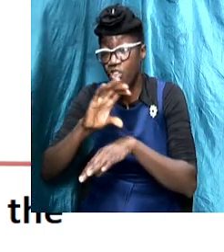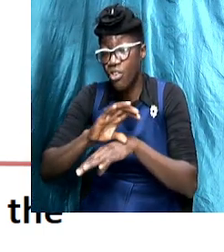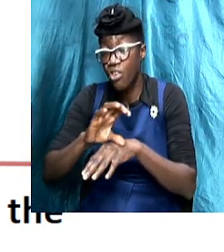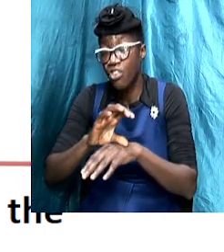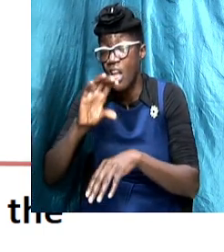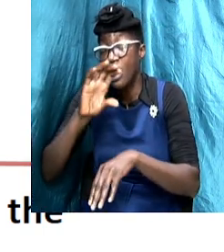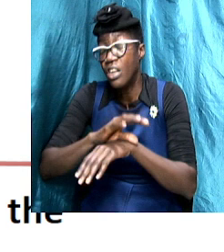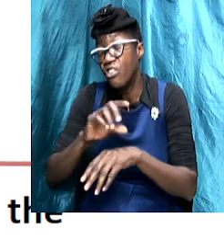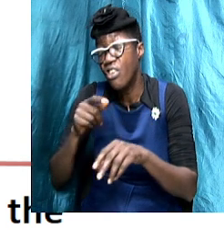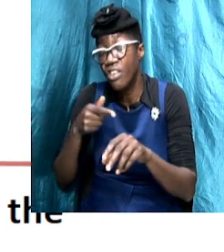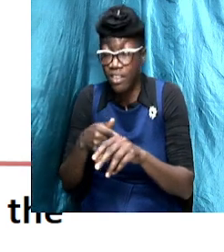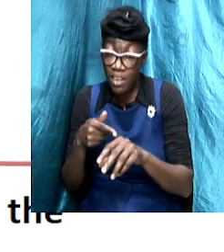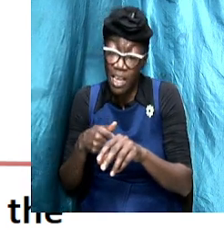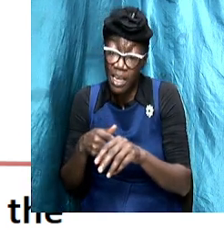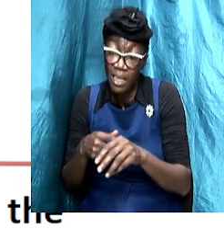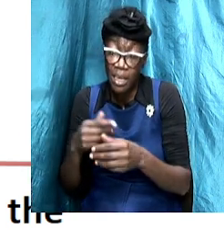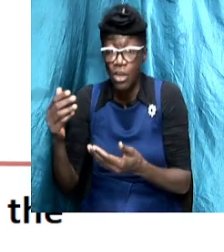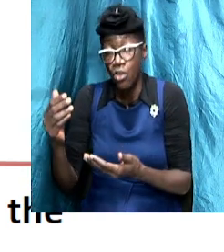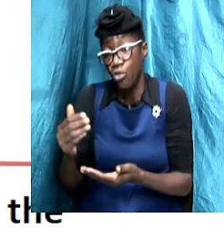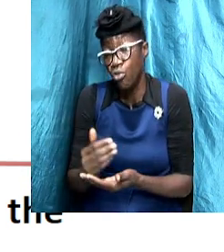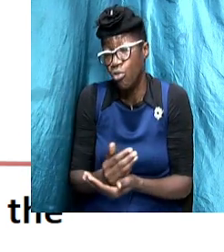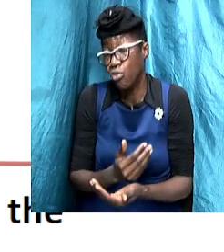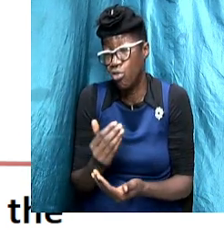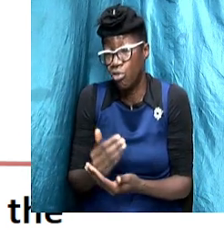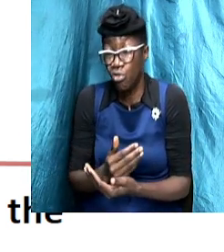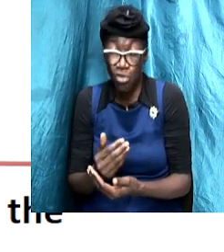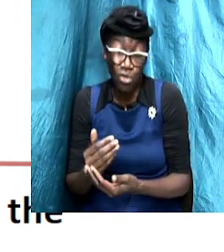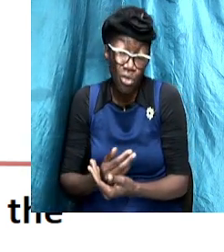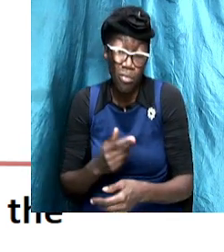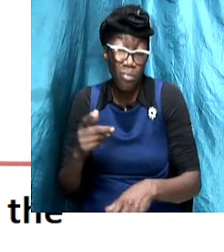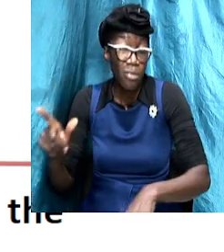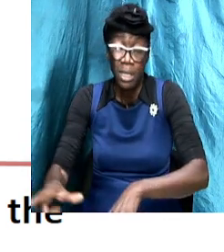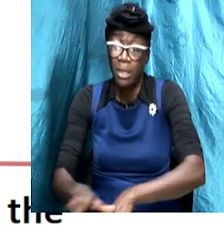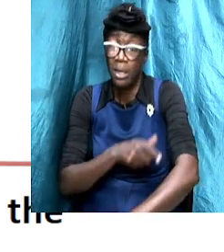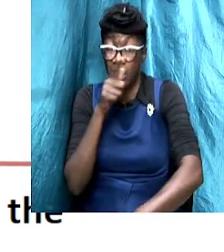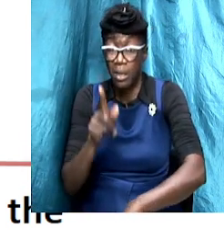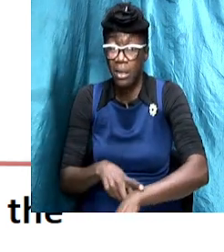people declare that the church started from Sinai, from the Old Testament. Or the church